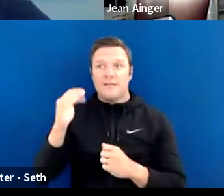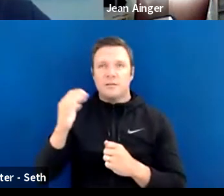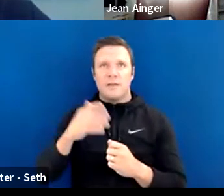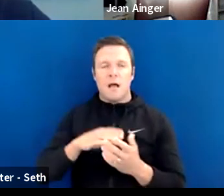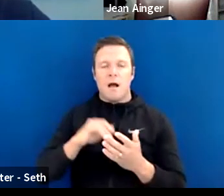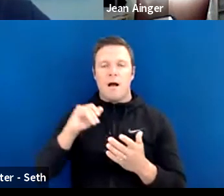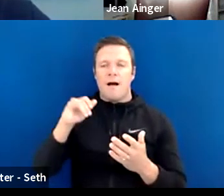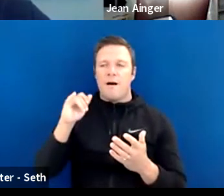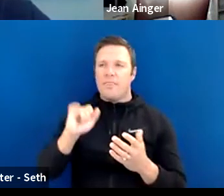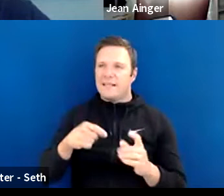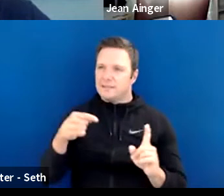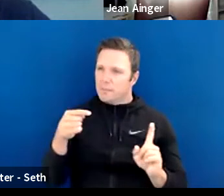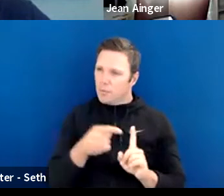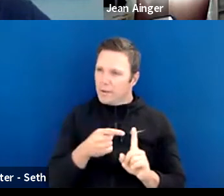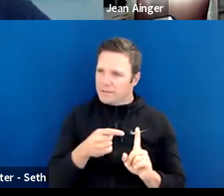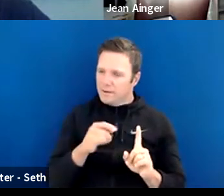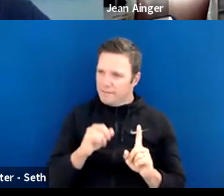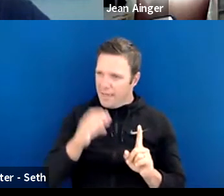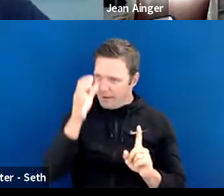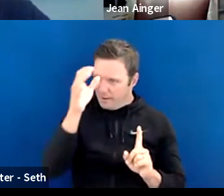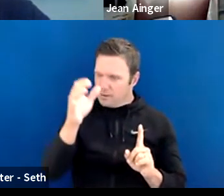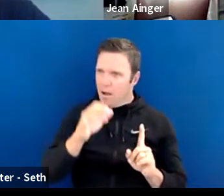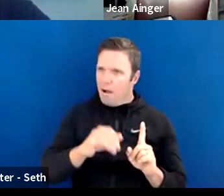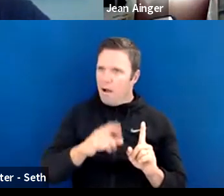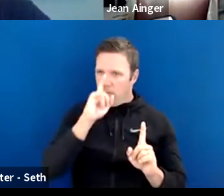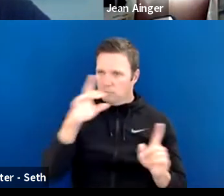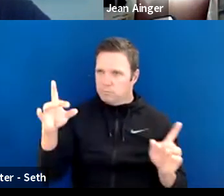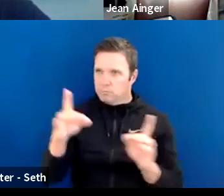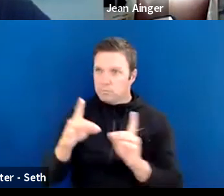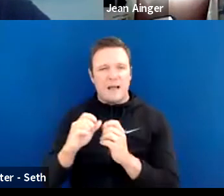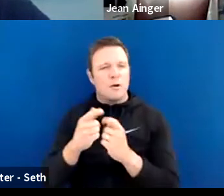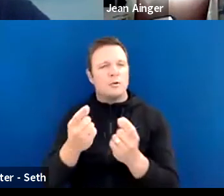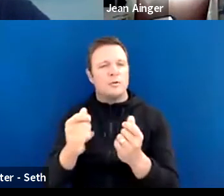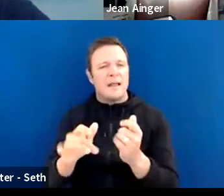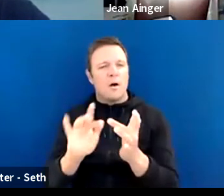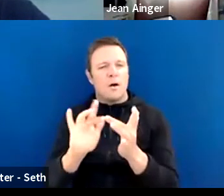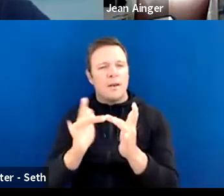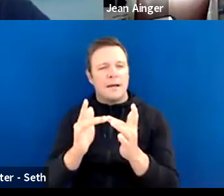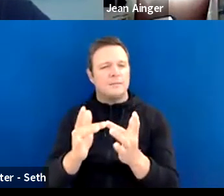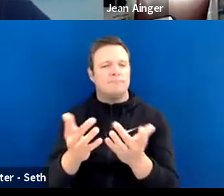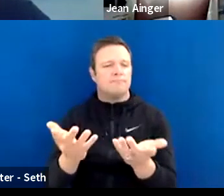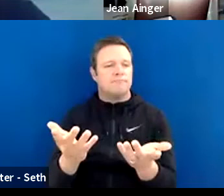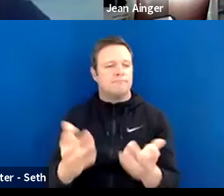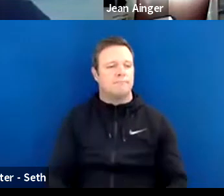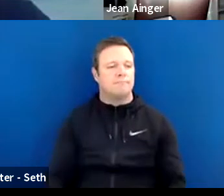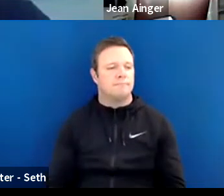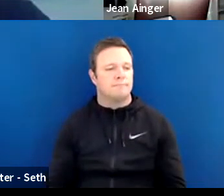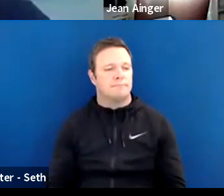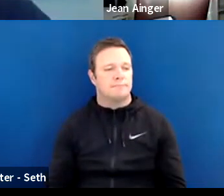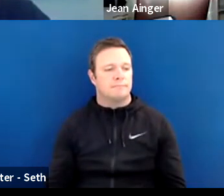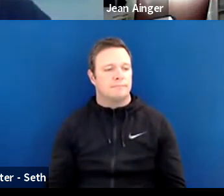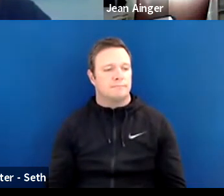this, all of these concepts. Okay, so then how do you do that online? And you may have seen some of Julie Dana's